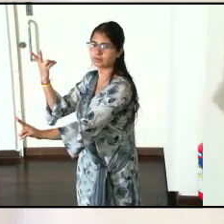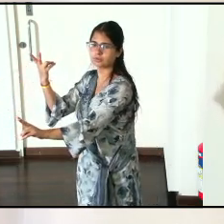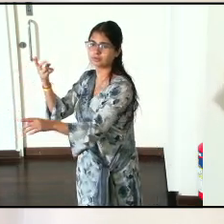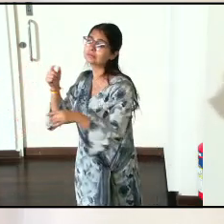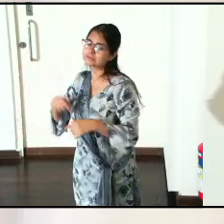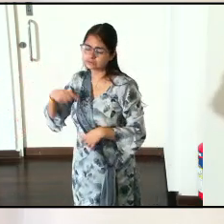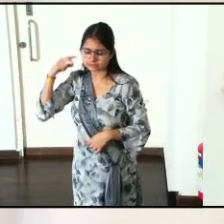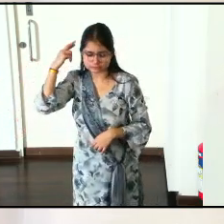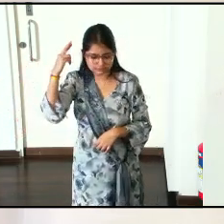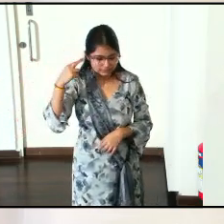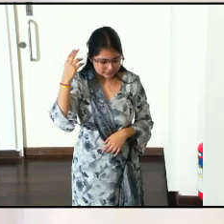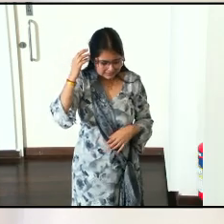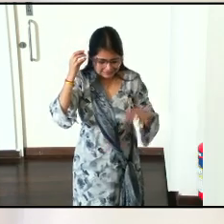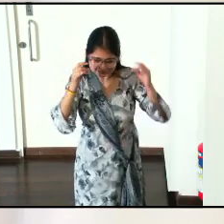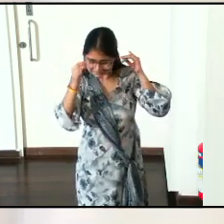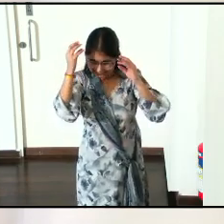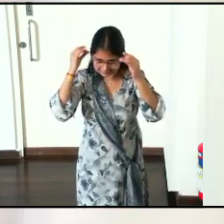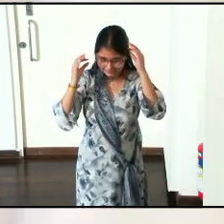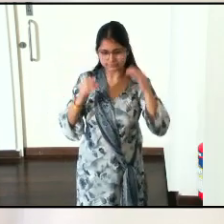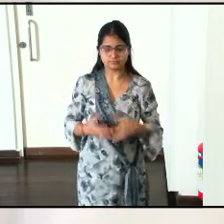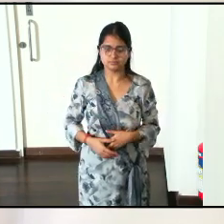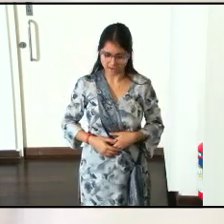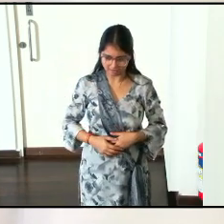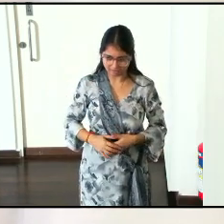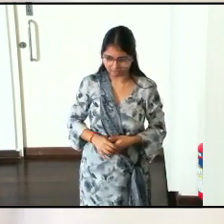about. Next, please.